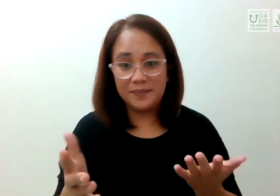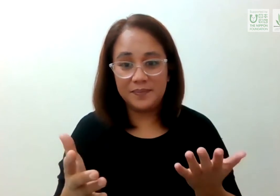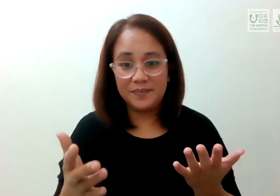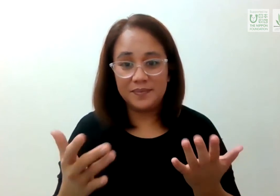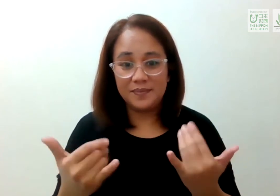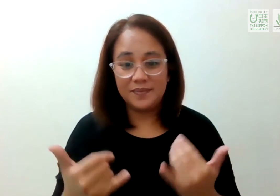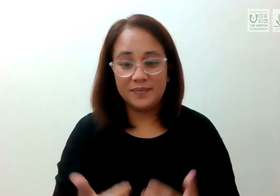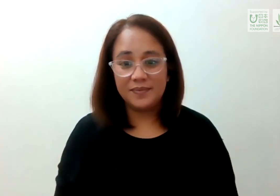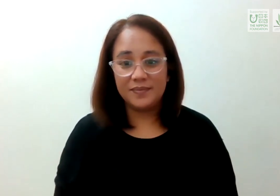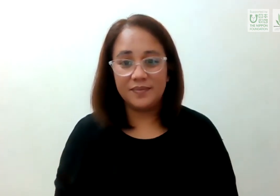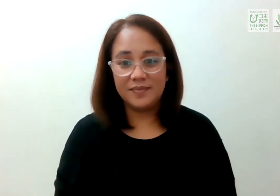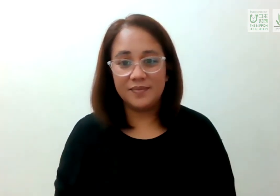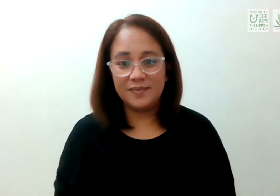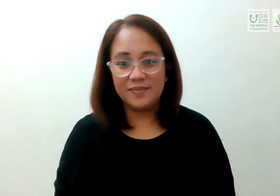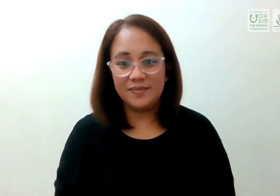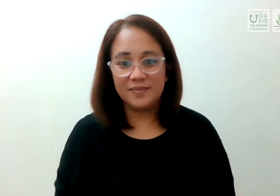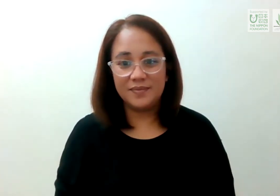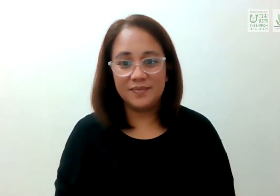Right.